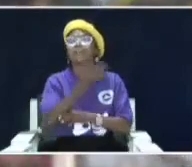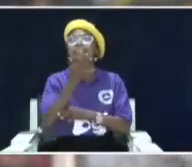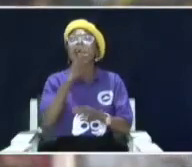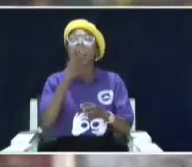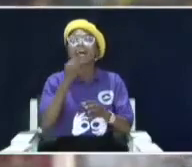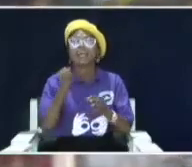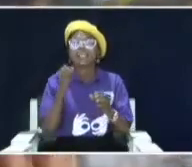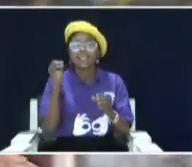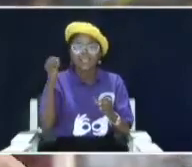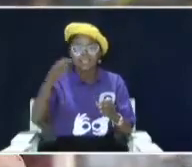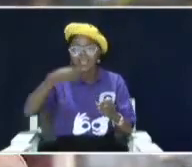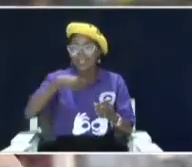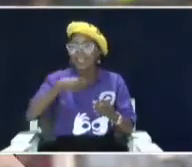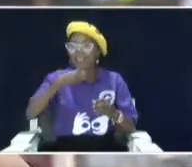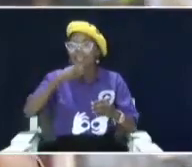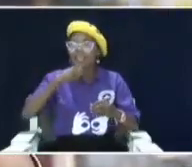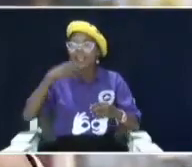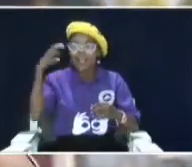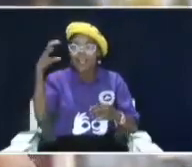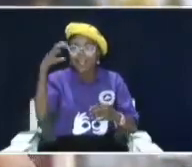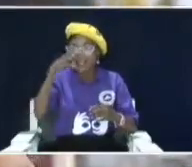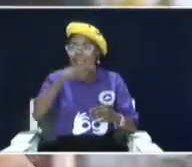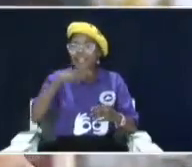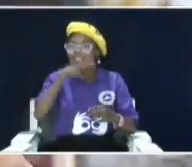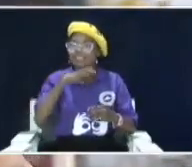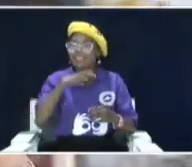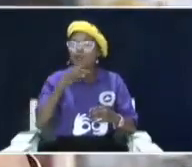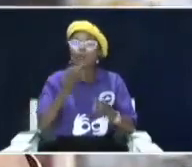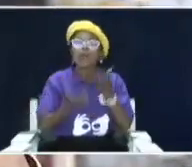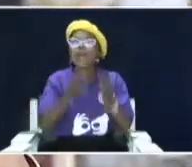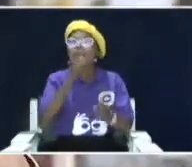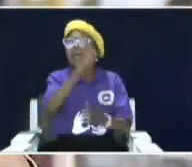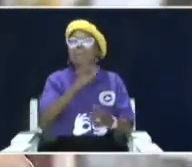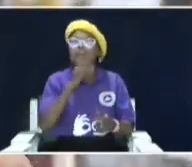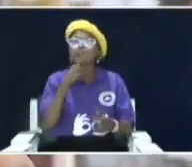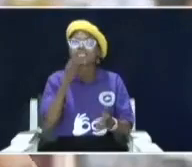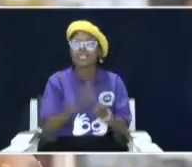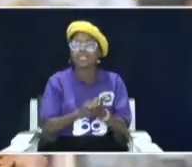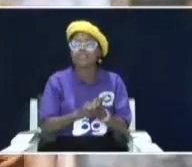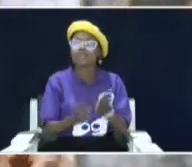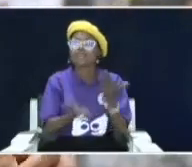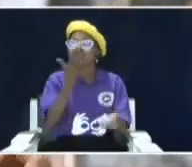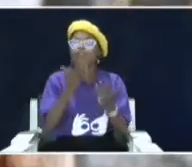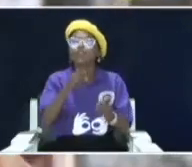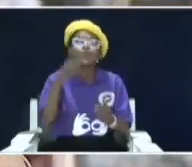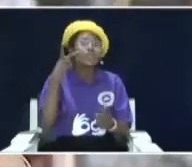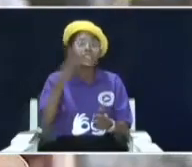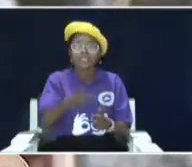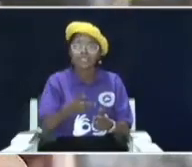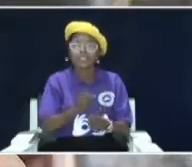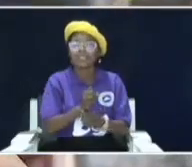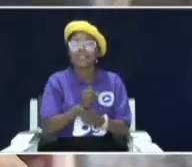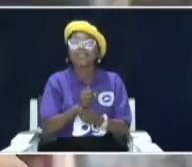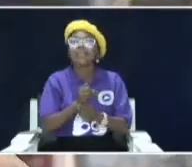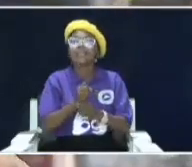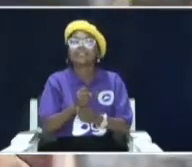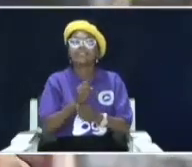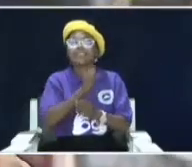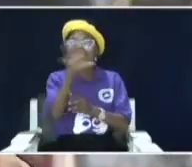heat. So wherever you see fire, you will see light, you will see